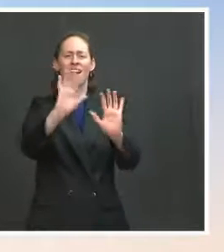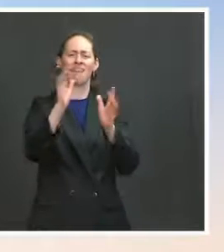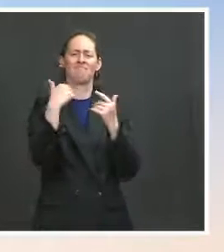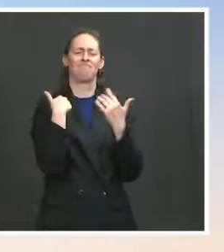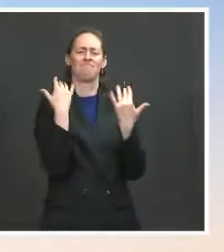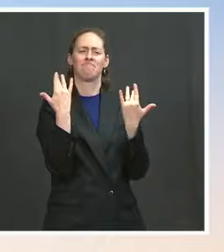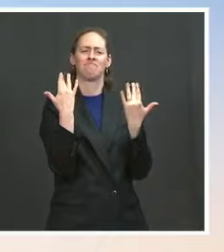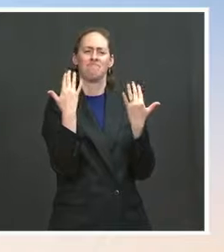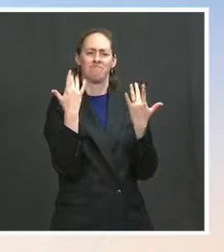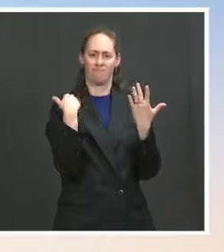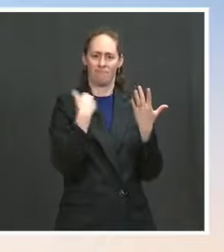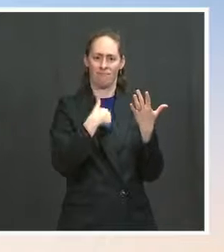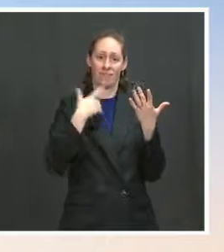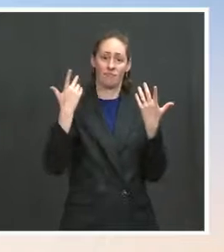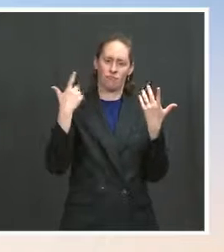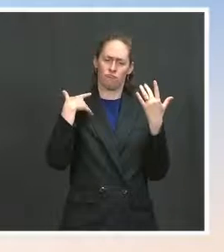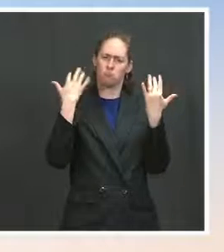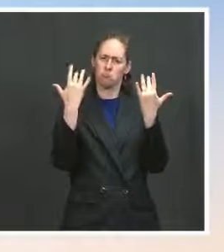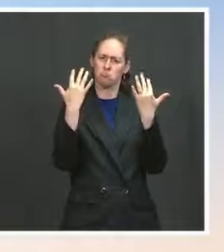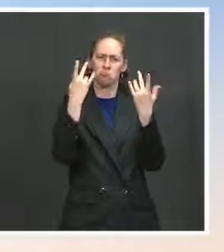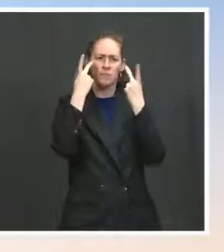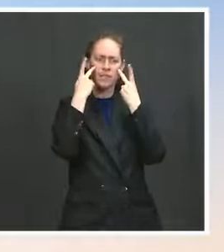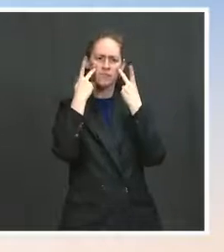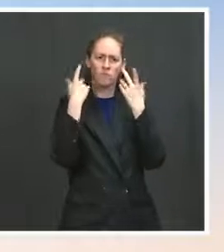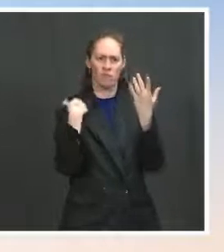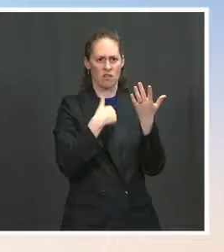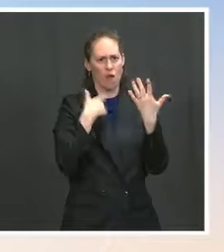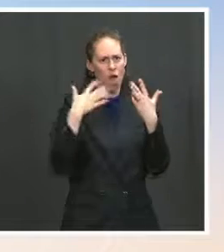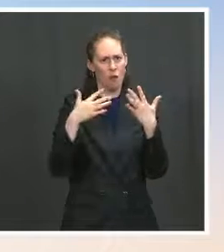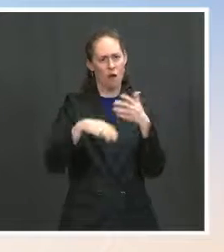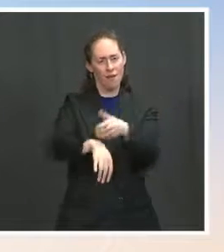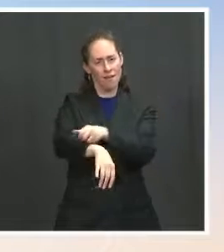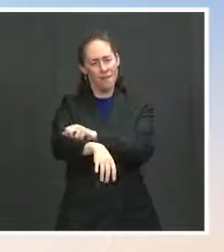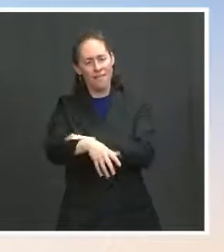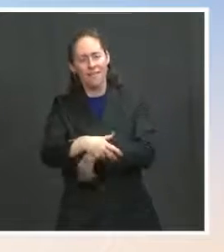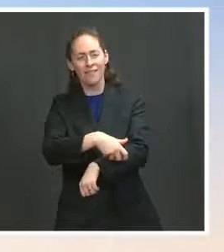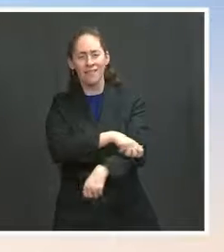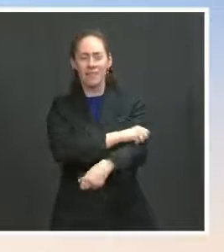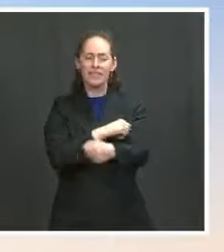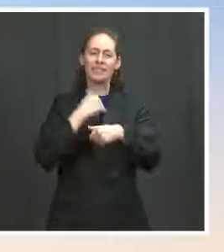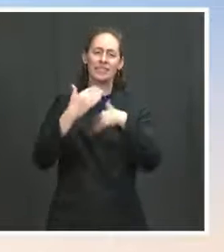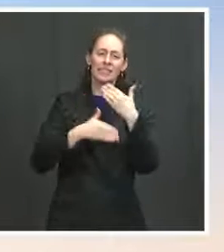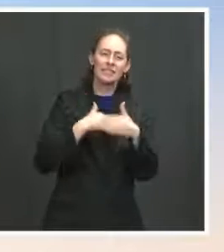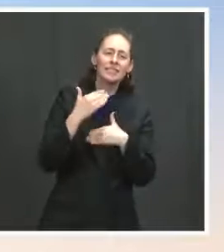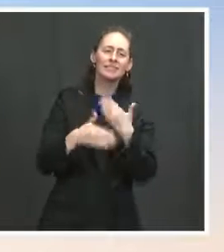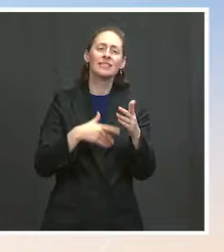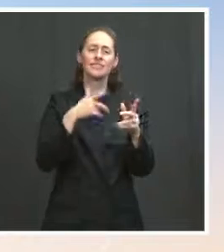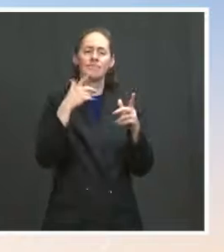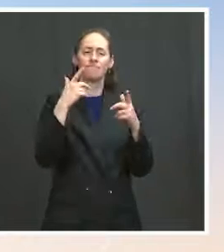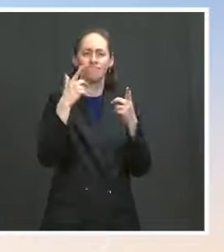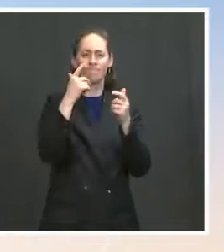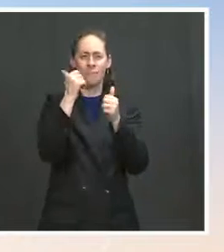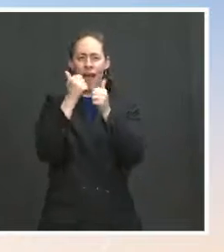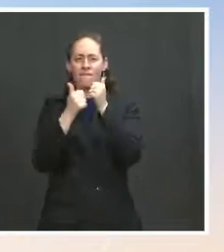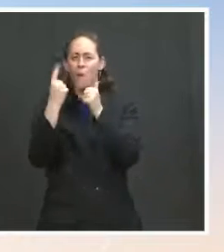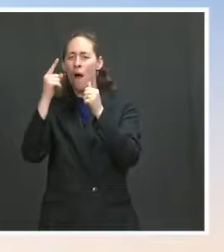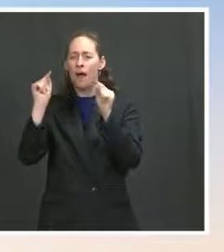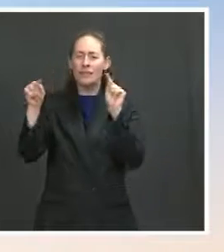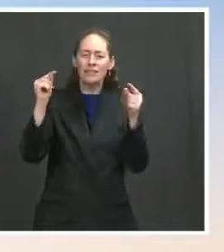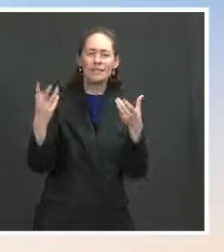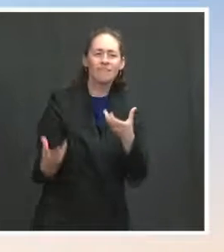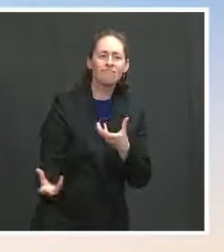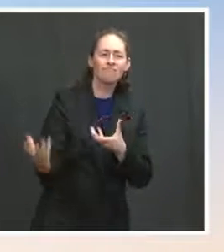reasons why we are working with every entity that can play a constructive role here. Free beer, that seems to be very